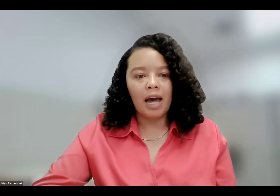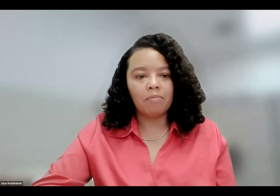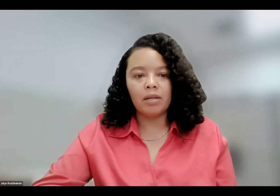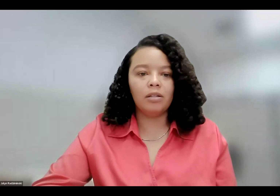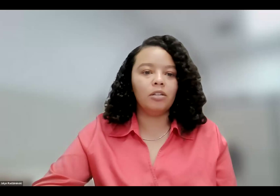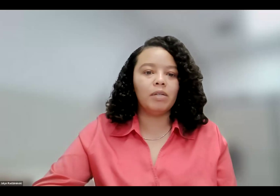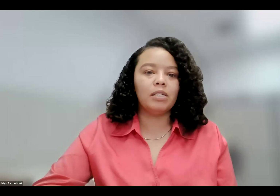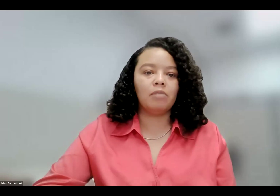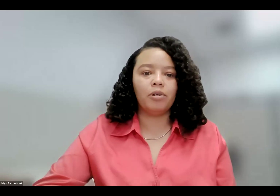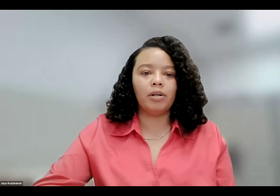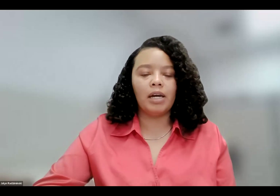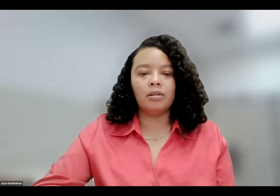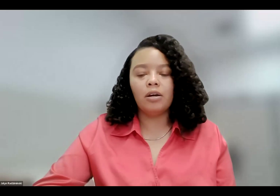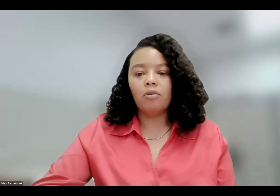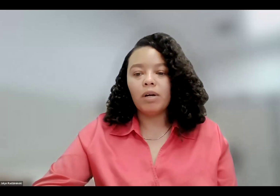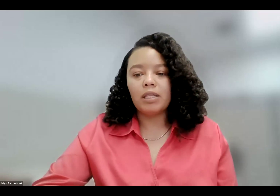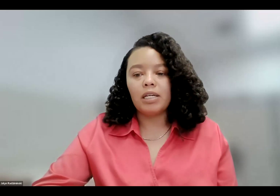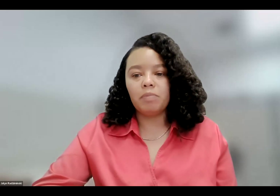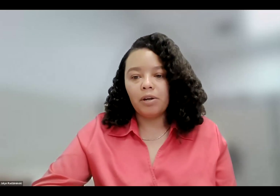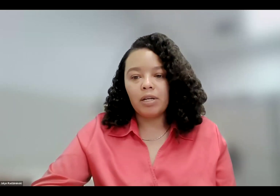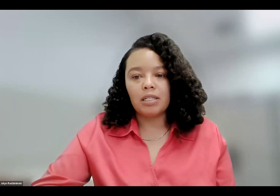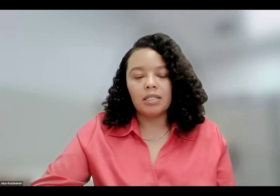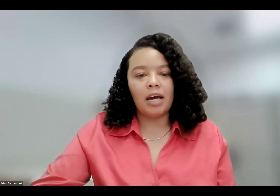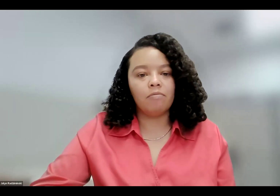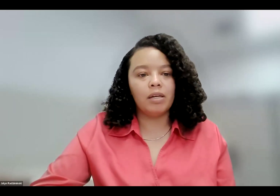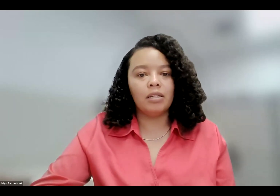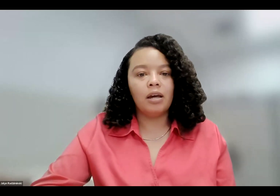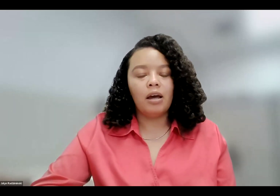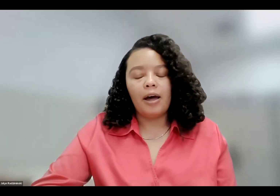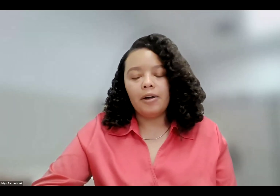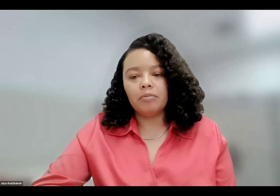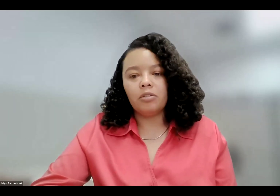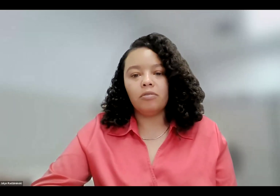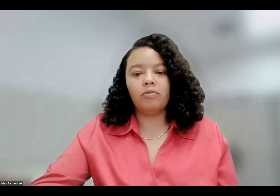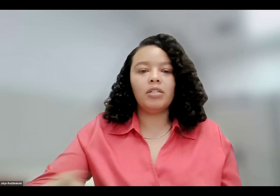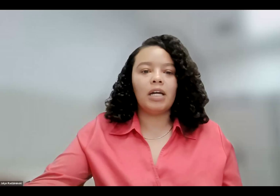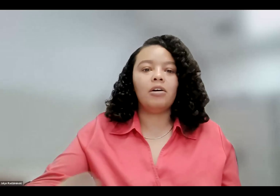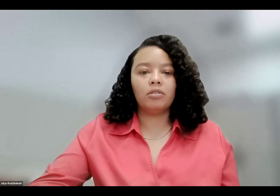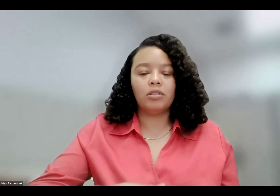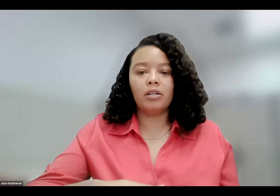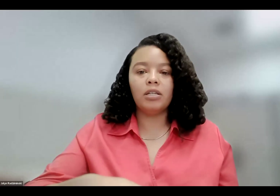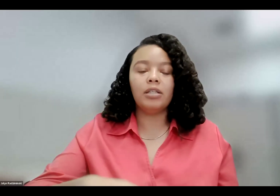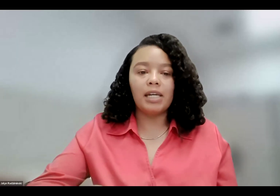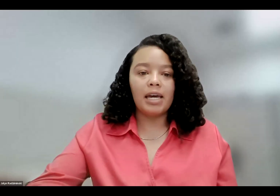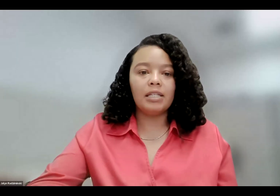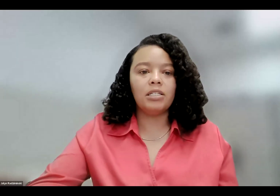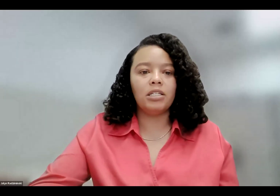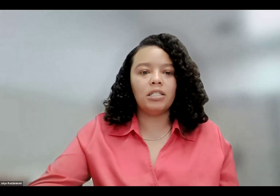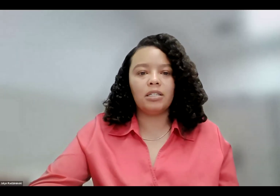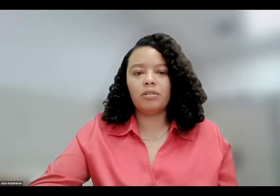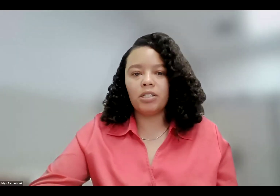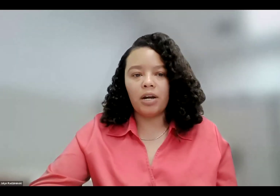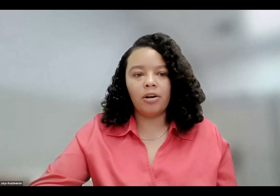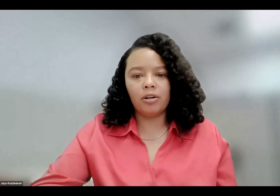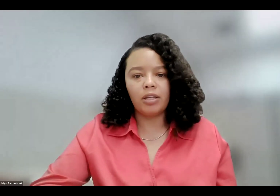cycling happen a little bit deeper and what the experiences have been? So first I'll turn it to Leanne to